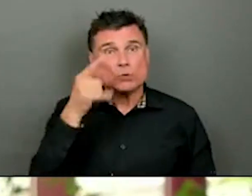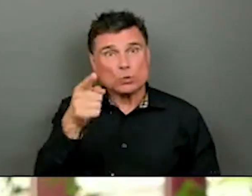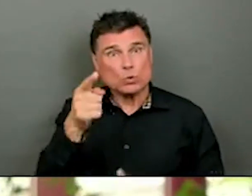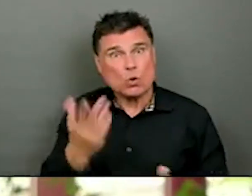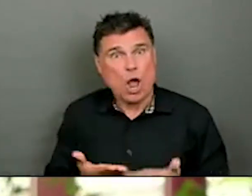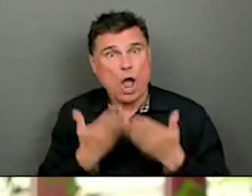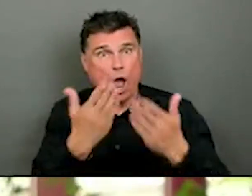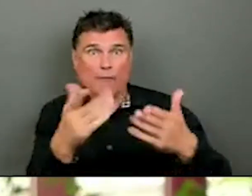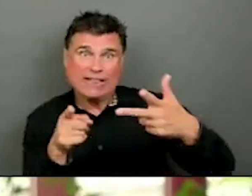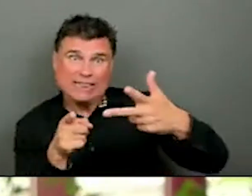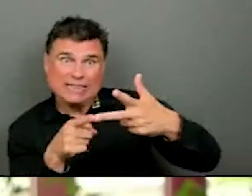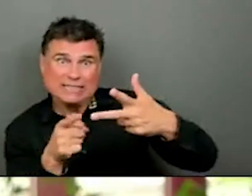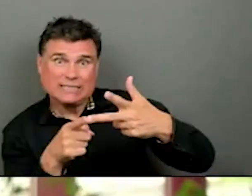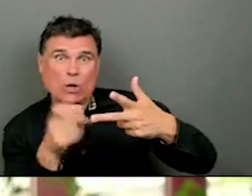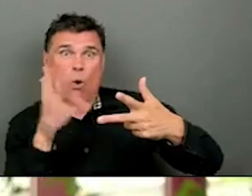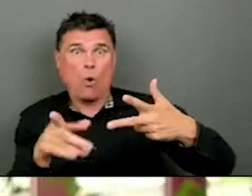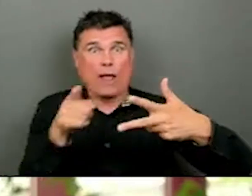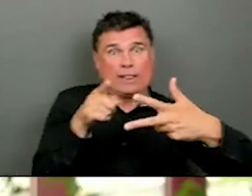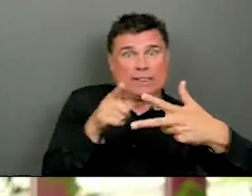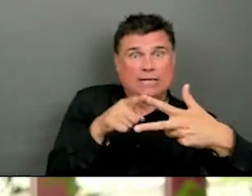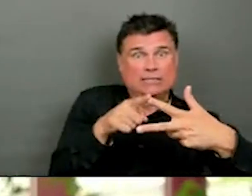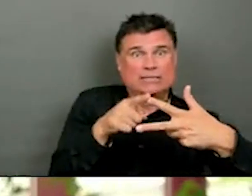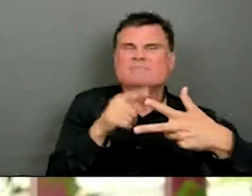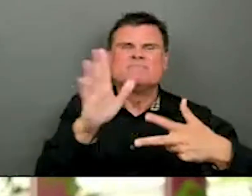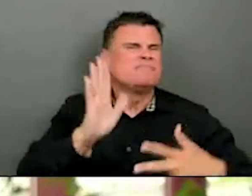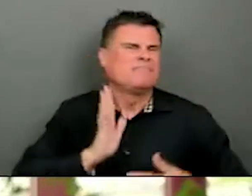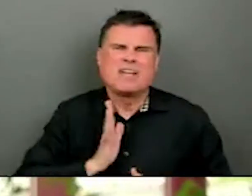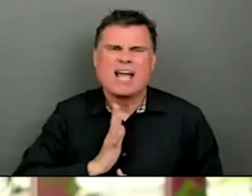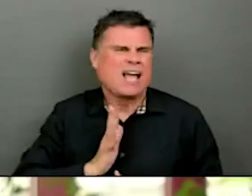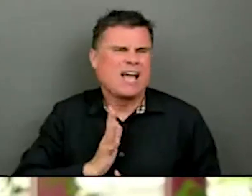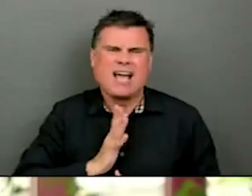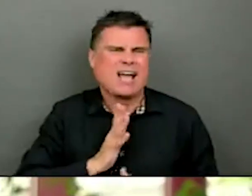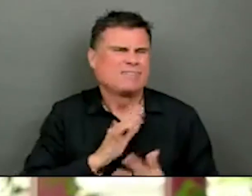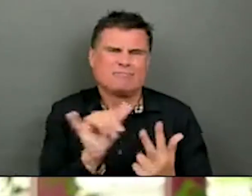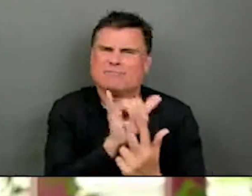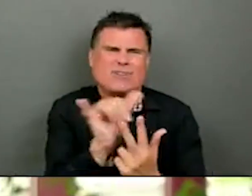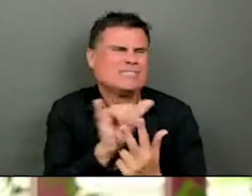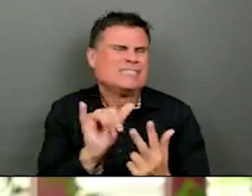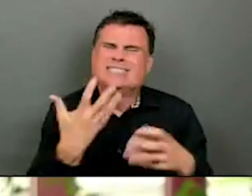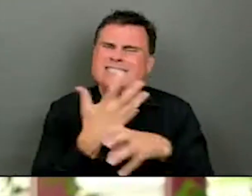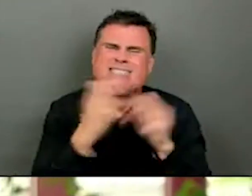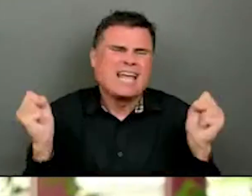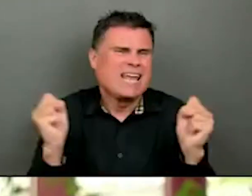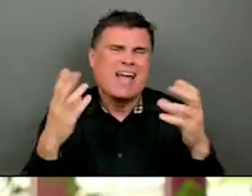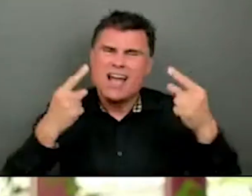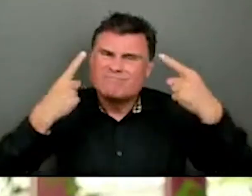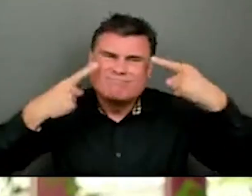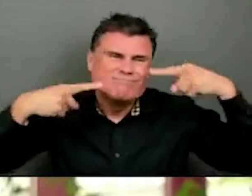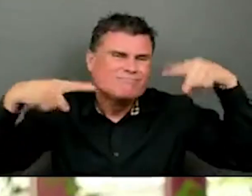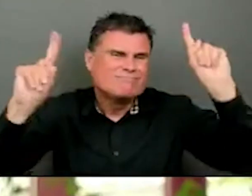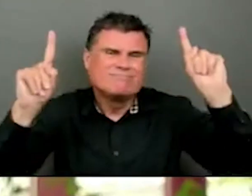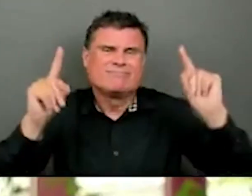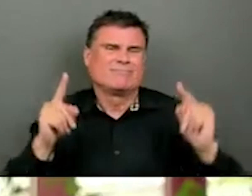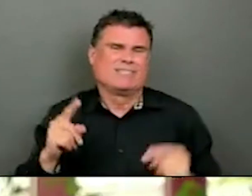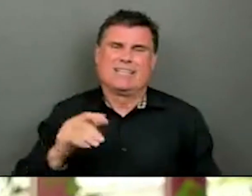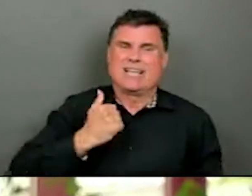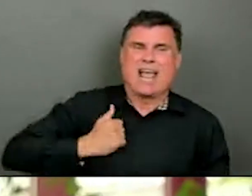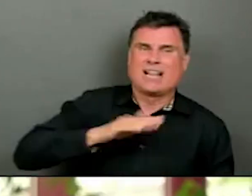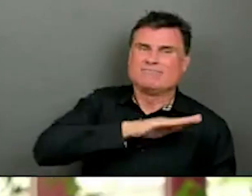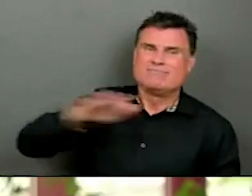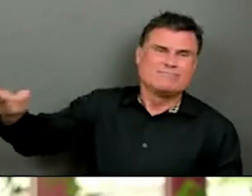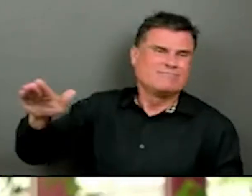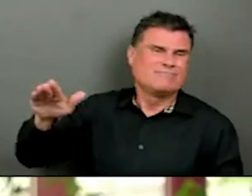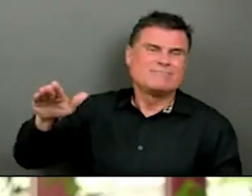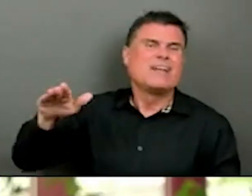safe and it is effective to have either one of these products here in Canada and here in BC. They are both